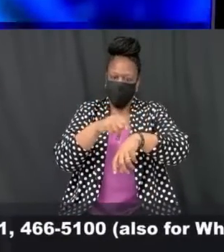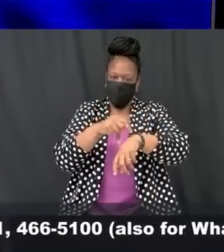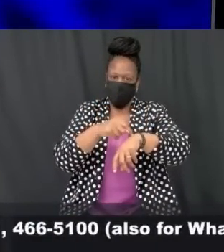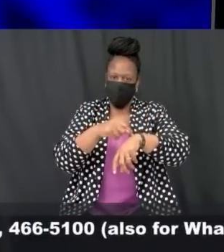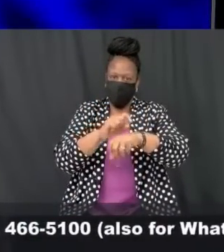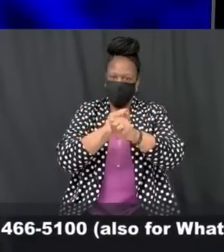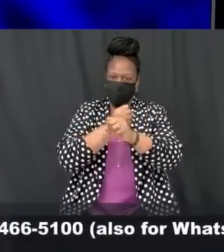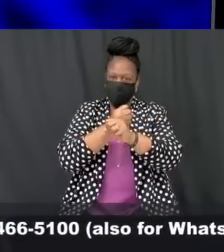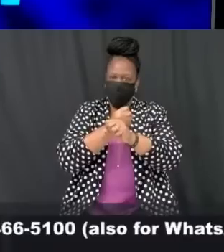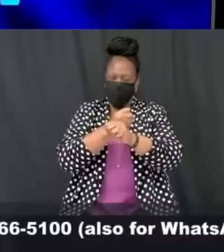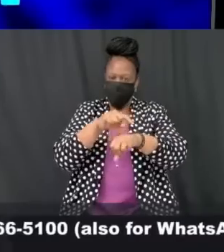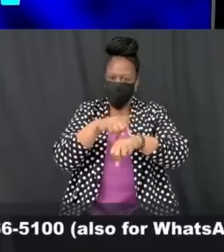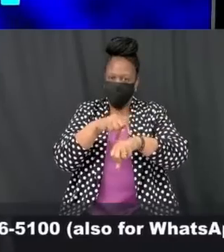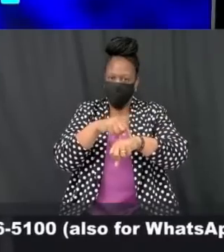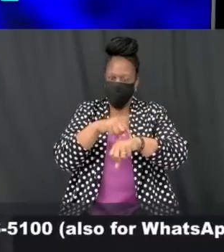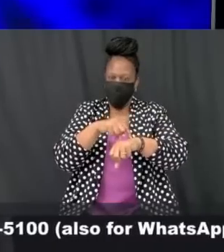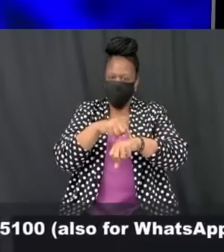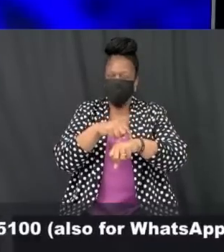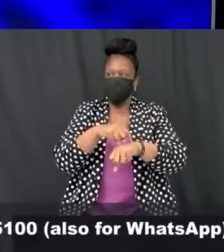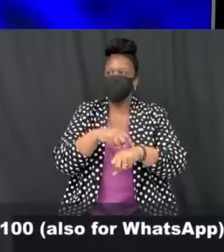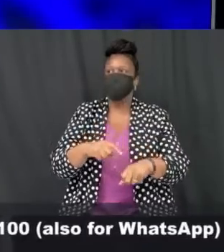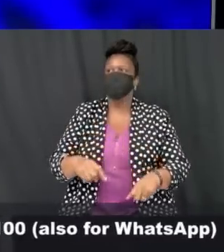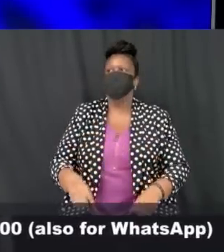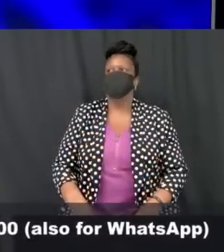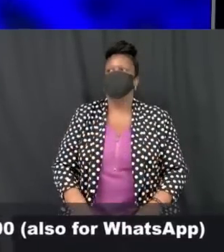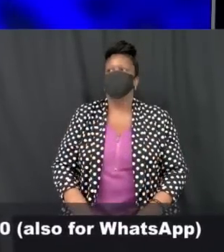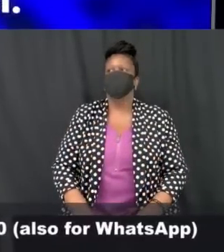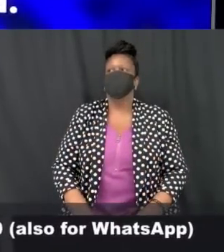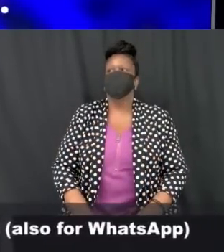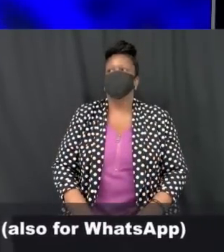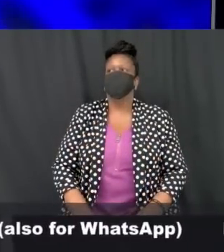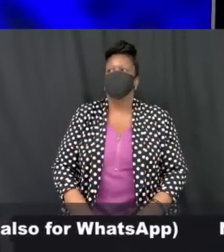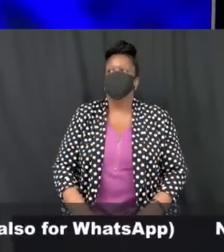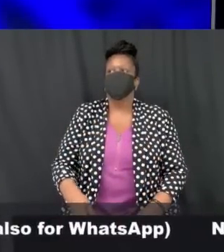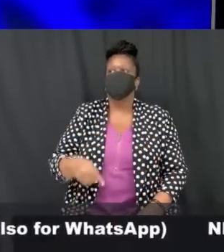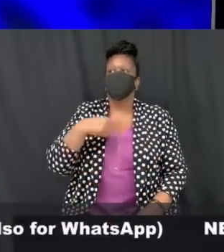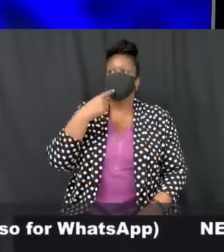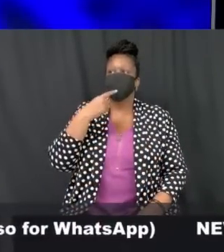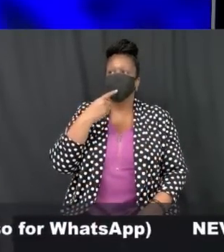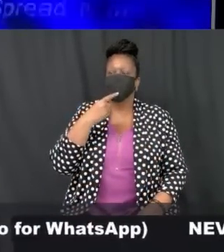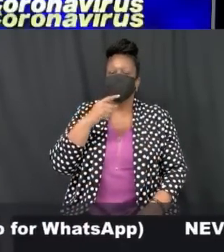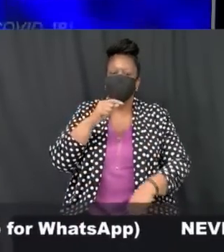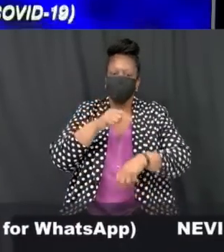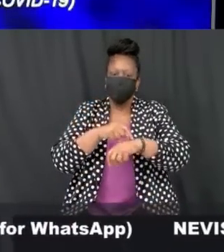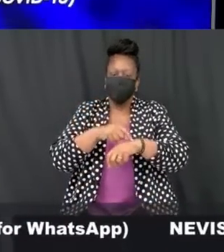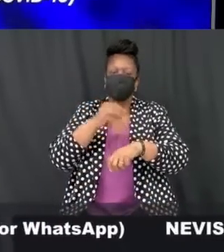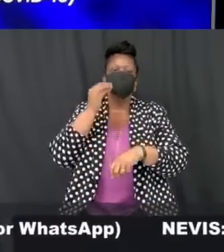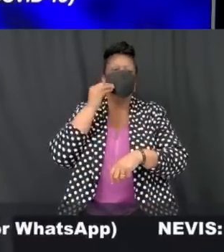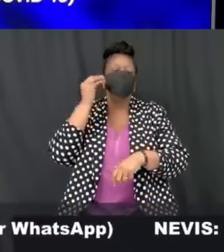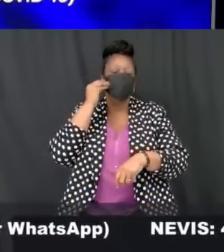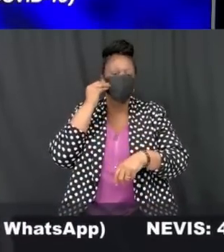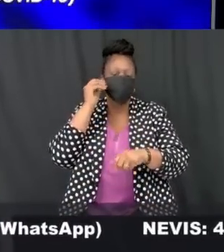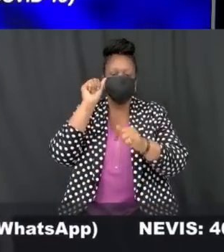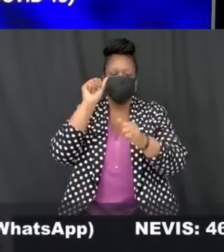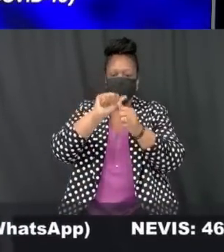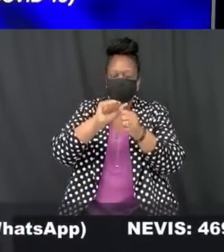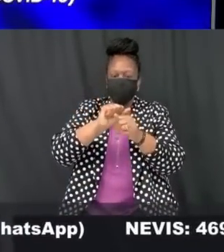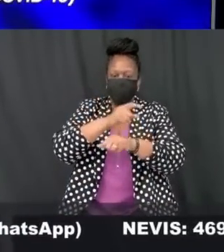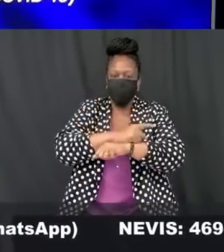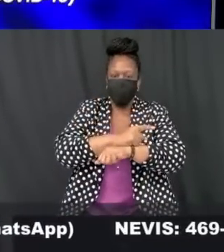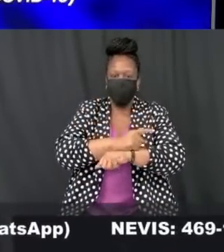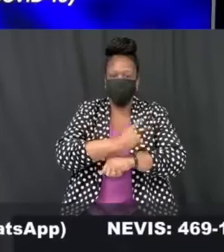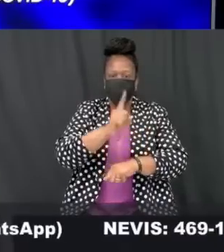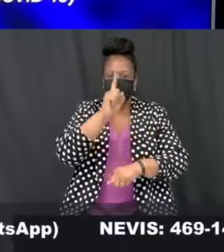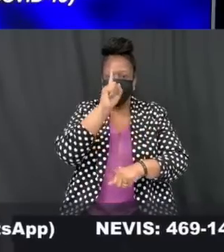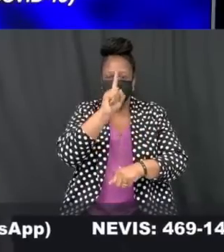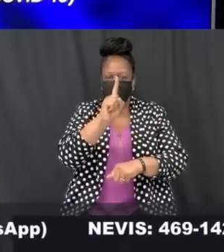time. Regulation 3.1 states, a period of curfew is imposed every day from